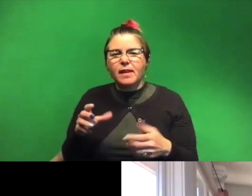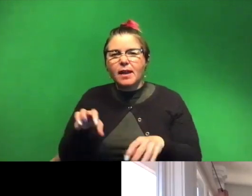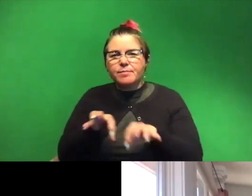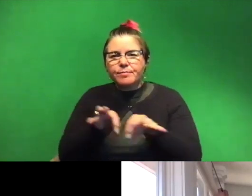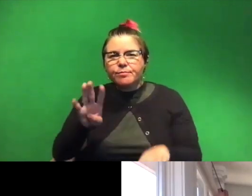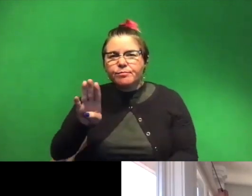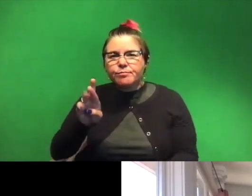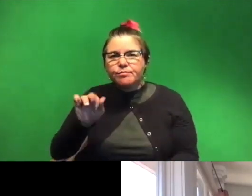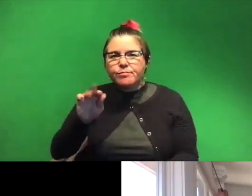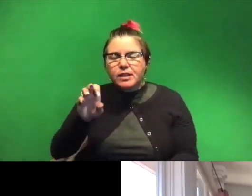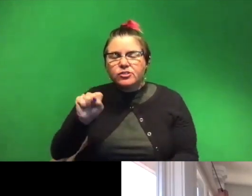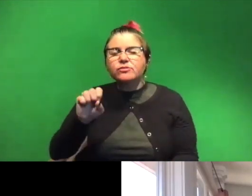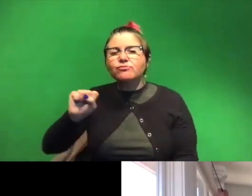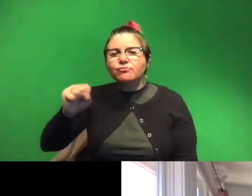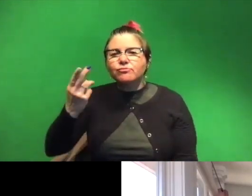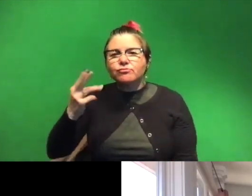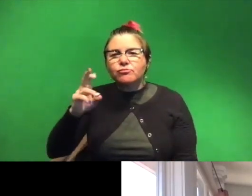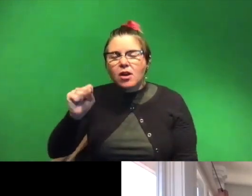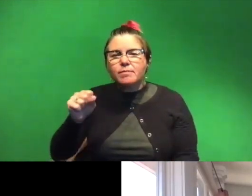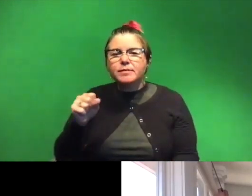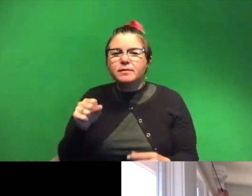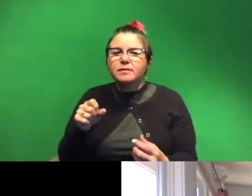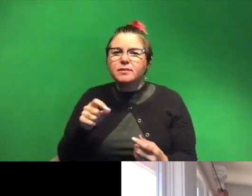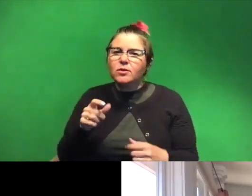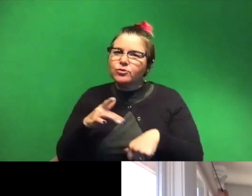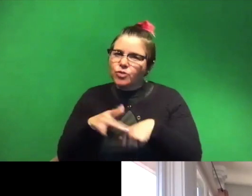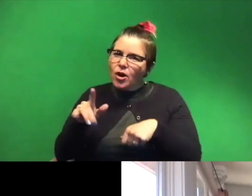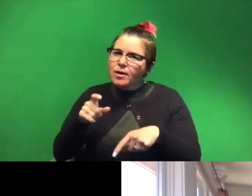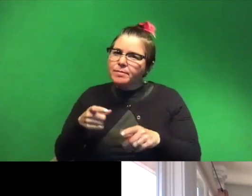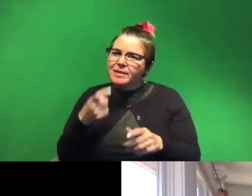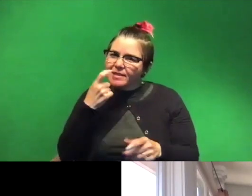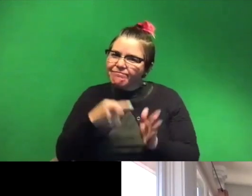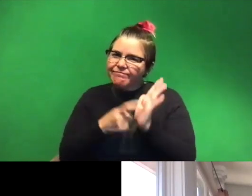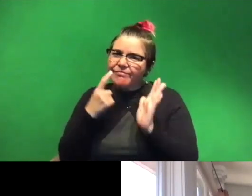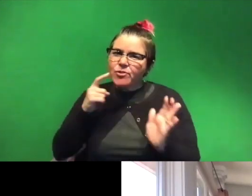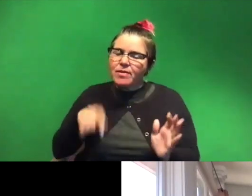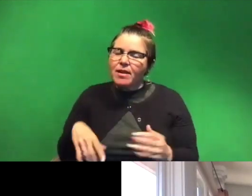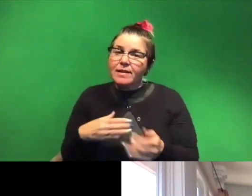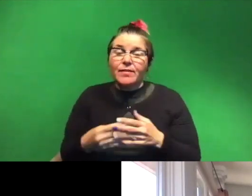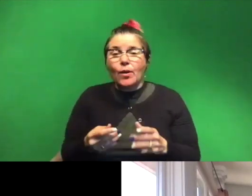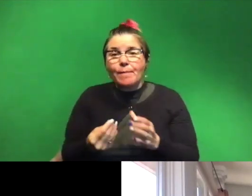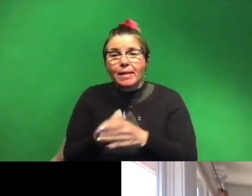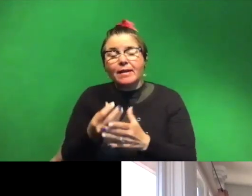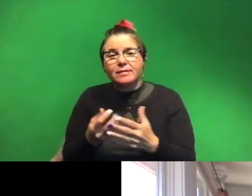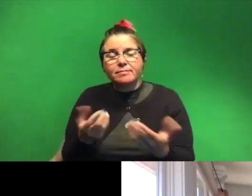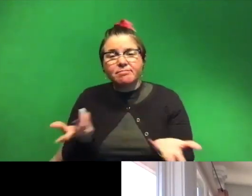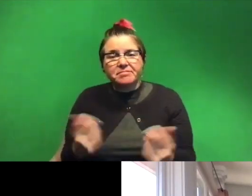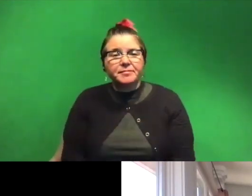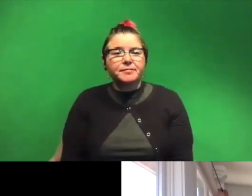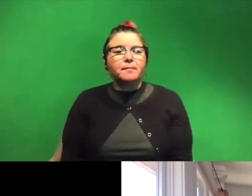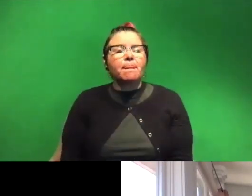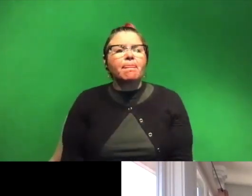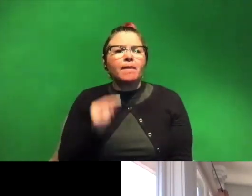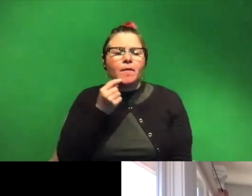branches or shrubs, that kind of thing. So they actually have really sharp teeth, even though they were herbivores. Very cool. So we know